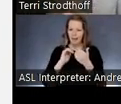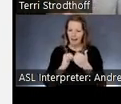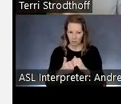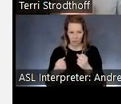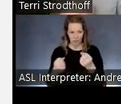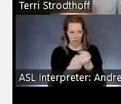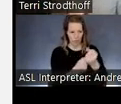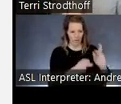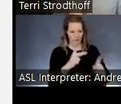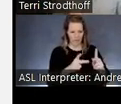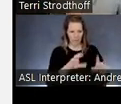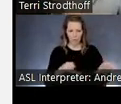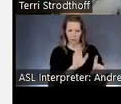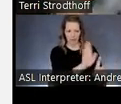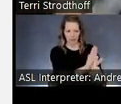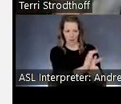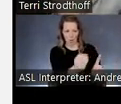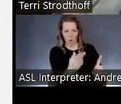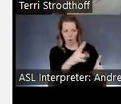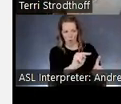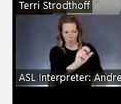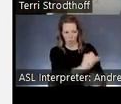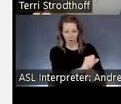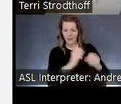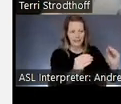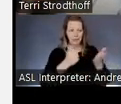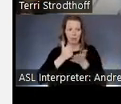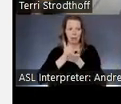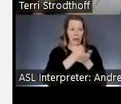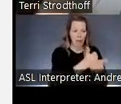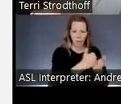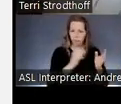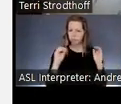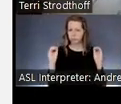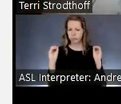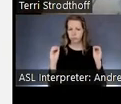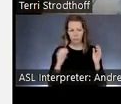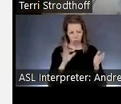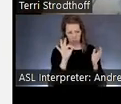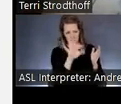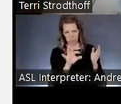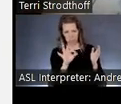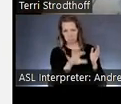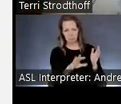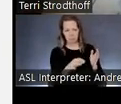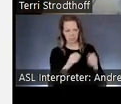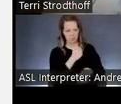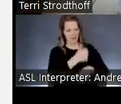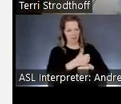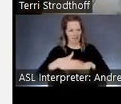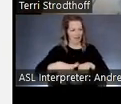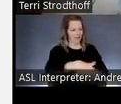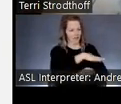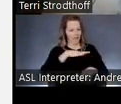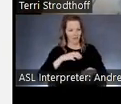work, Like we're not there to teach people and we're not there to instill this in people. We're there to create an environment